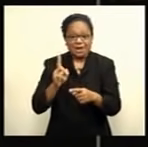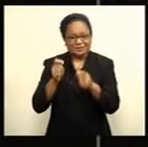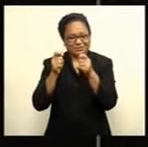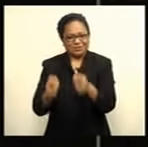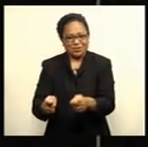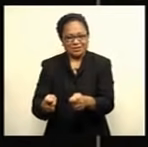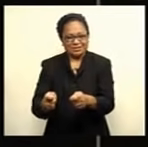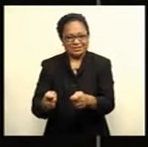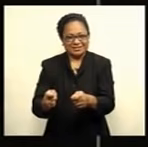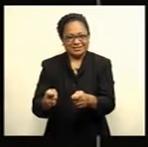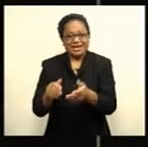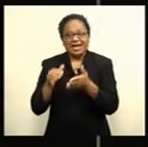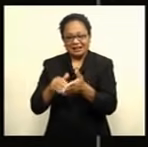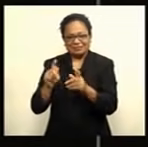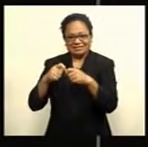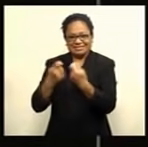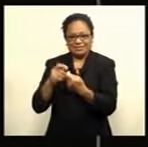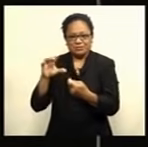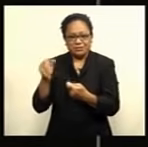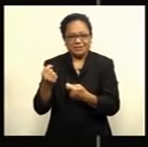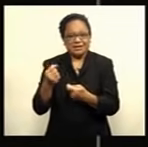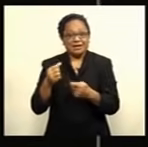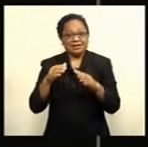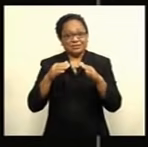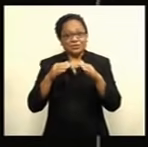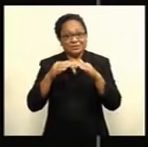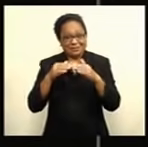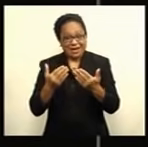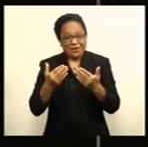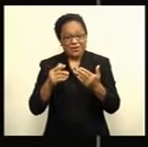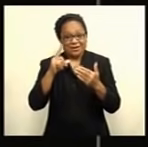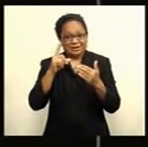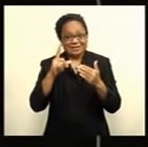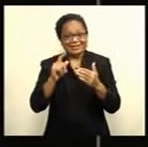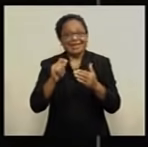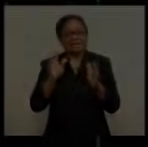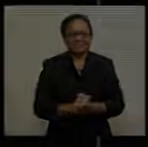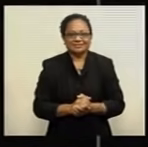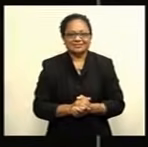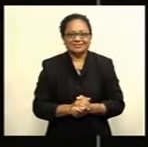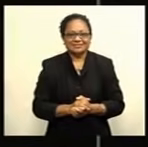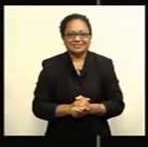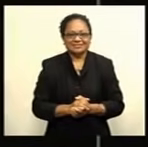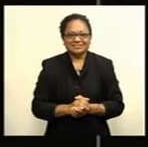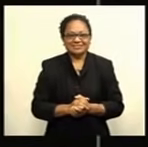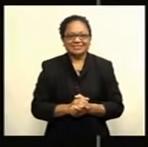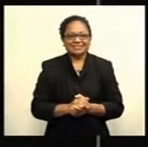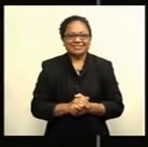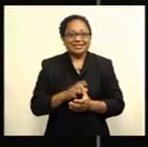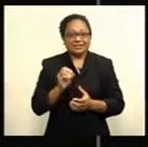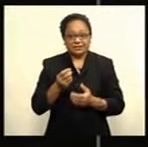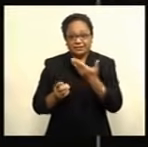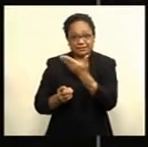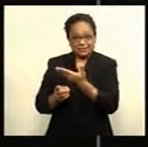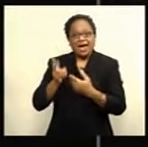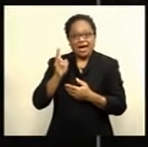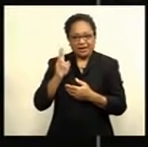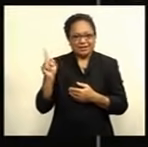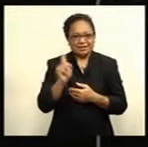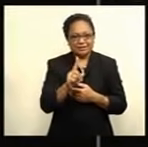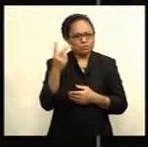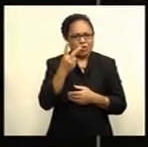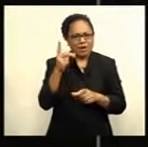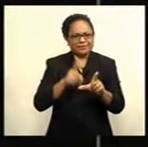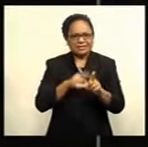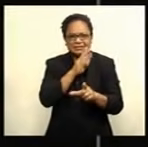the winning try to book them a spot in next week's final. Making a return after 12 years,